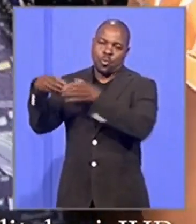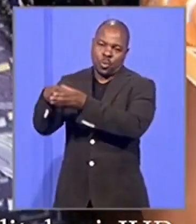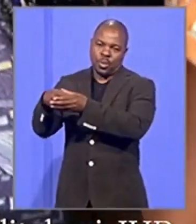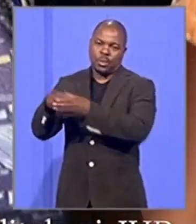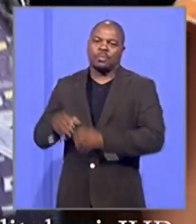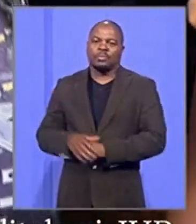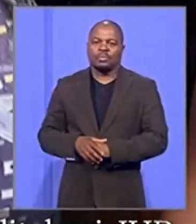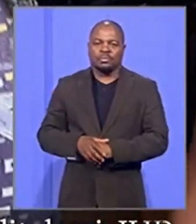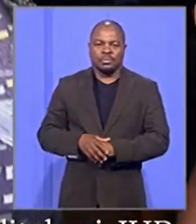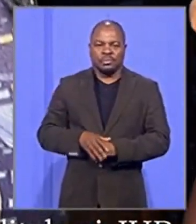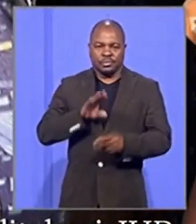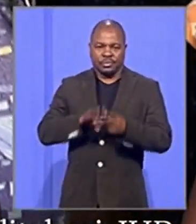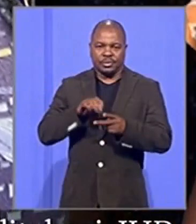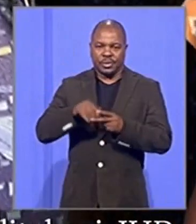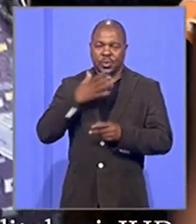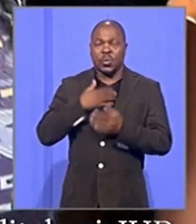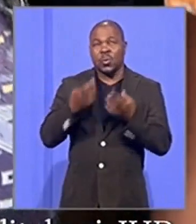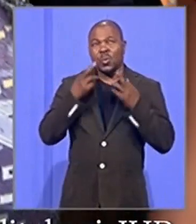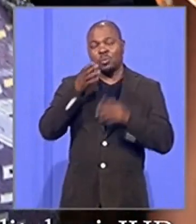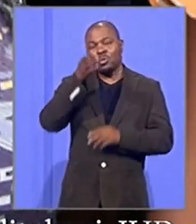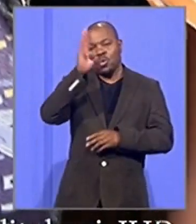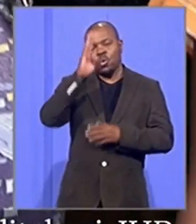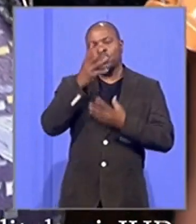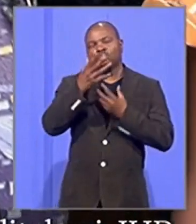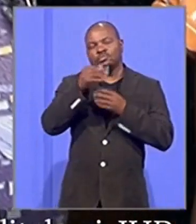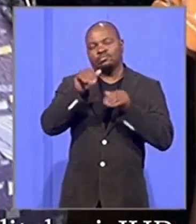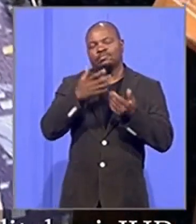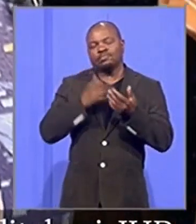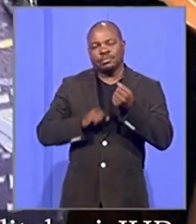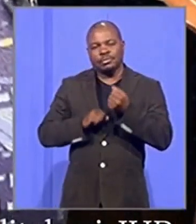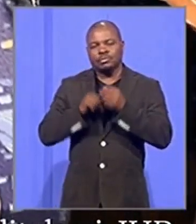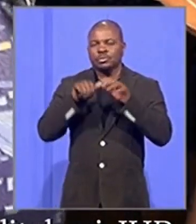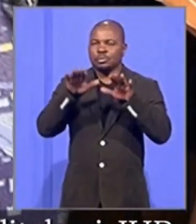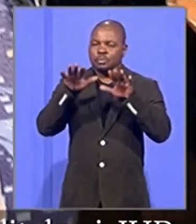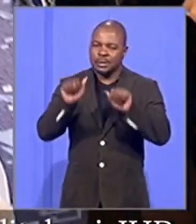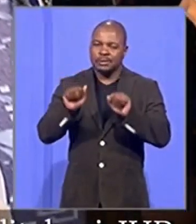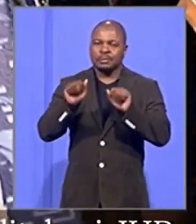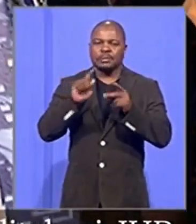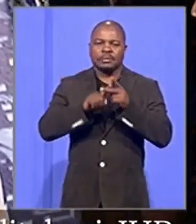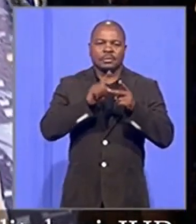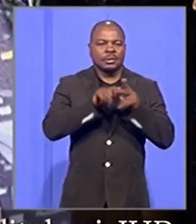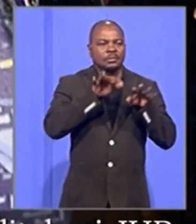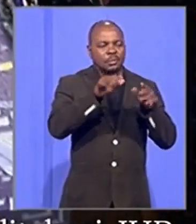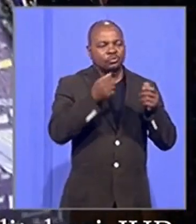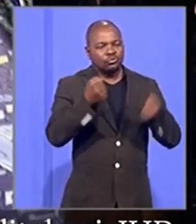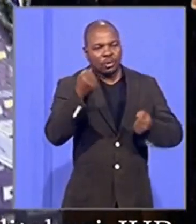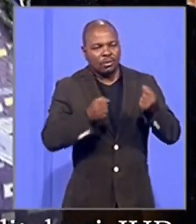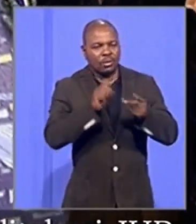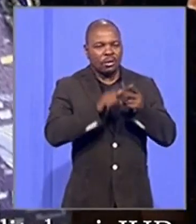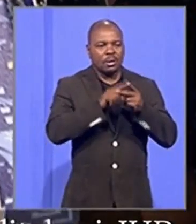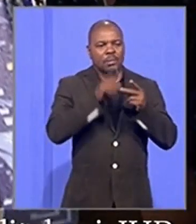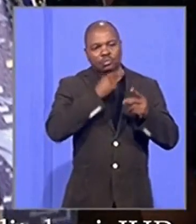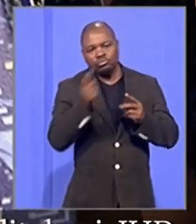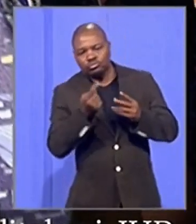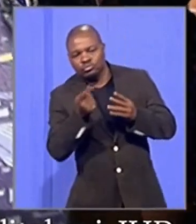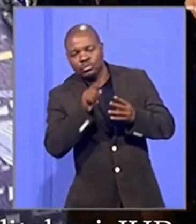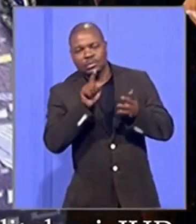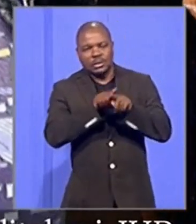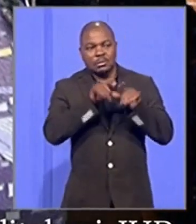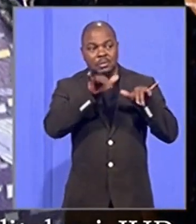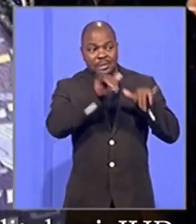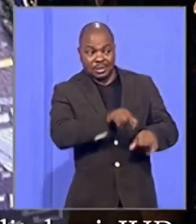Re hopa hore modimo a be le rona tseleng e re tlo tsamaya le ona le di-commercial re sebetsa le rona hantle le taxi driver so le ba salang